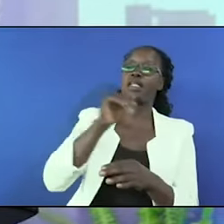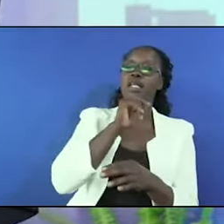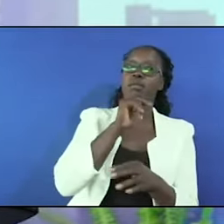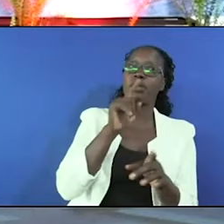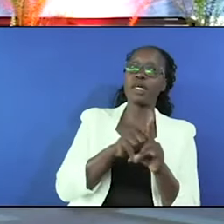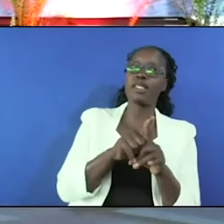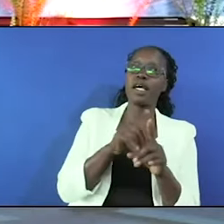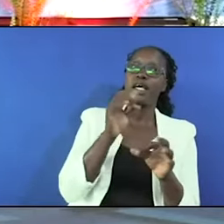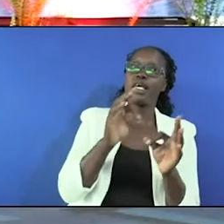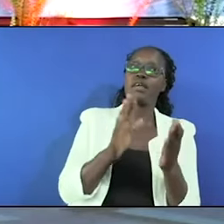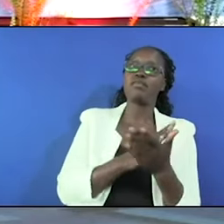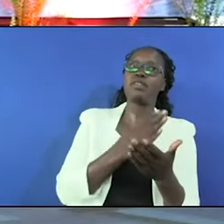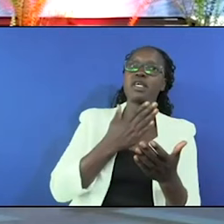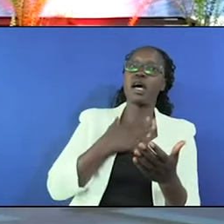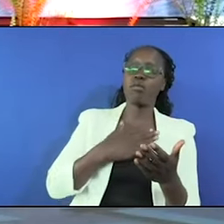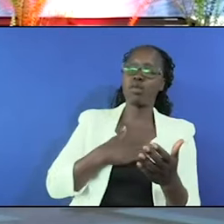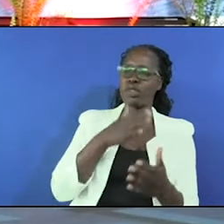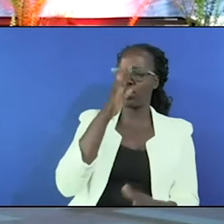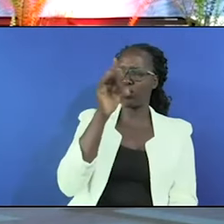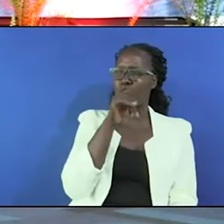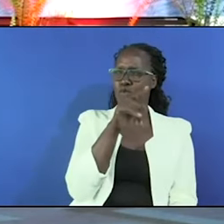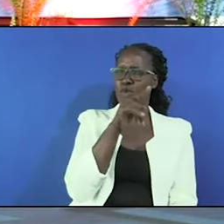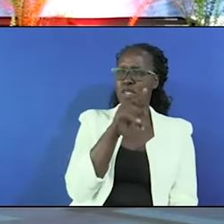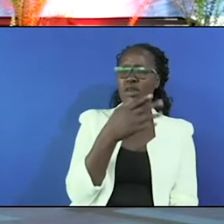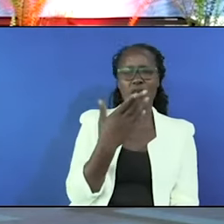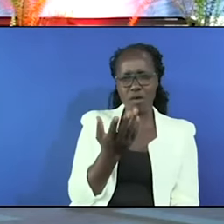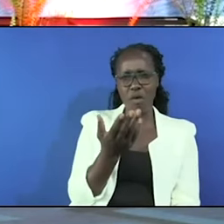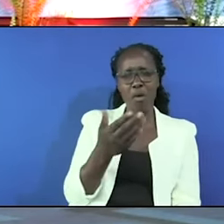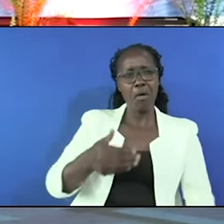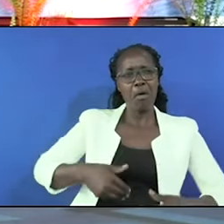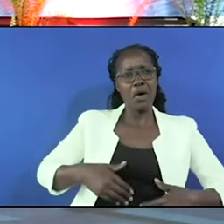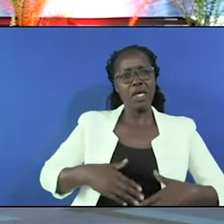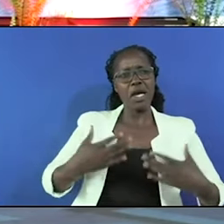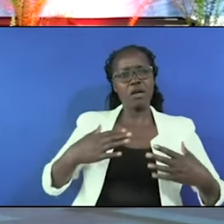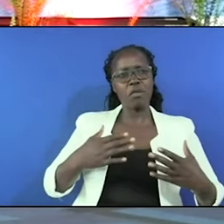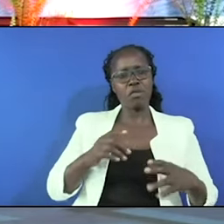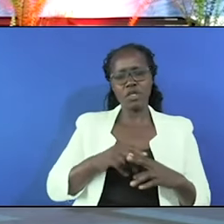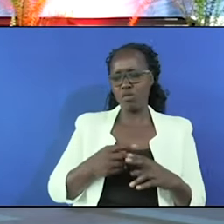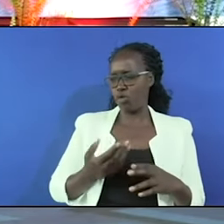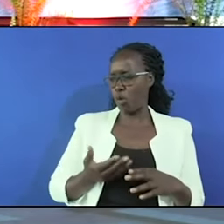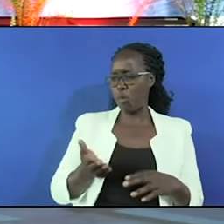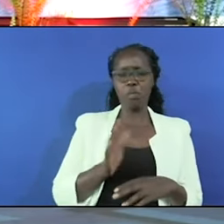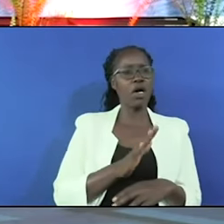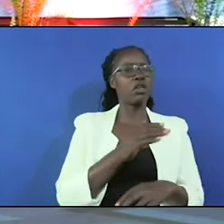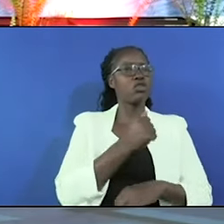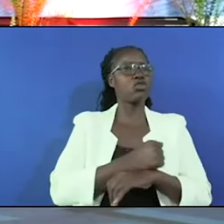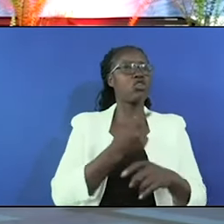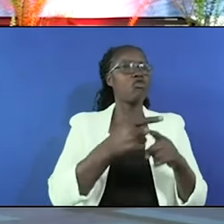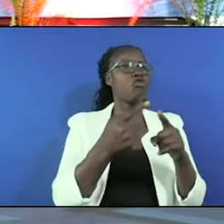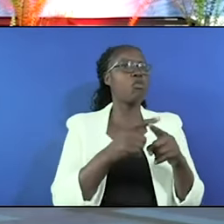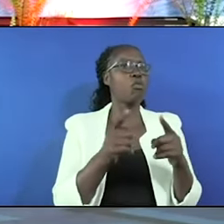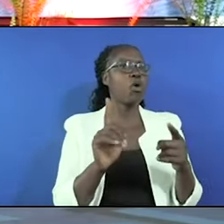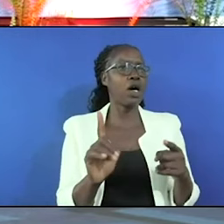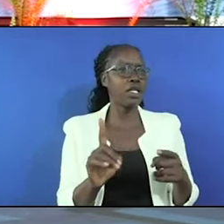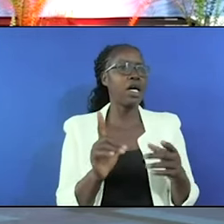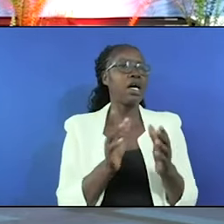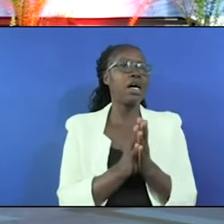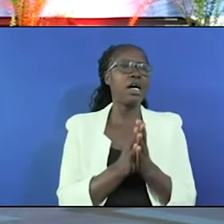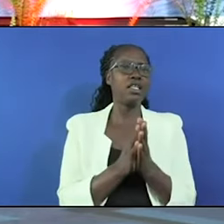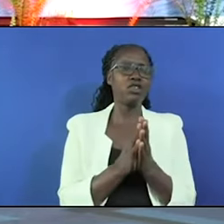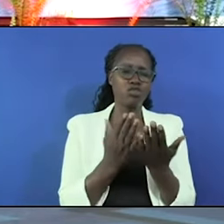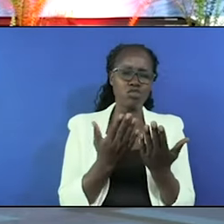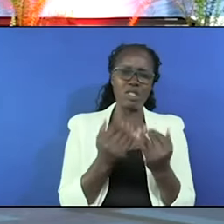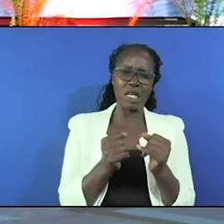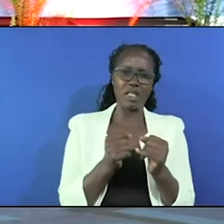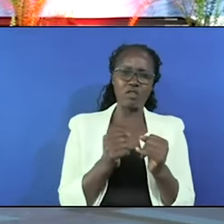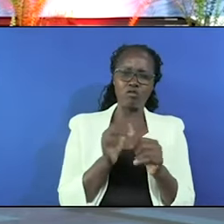if somebody's going to joke with you, oh, young people, when you go back to school in Form 1 and they try to